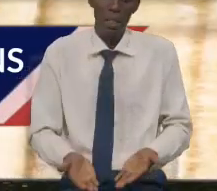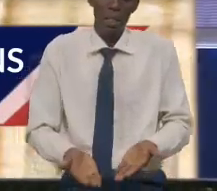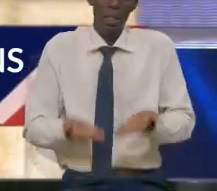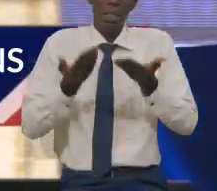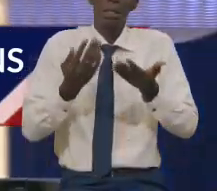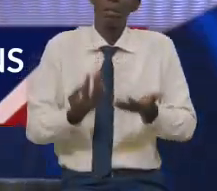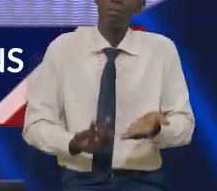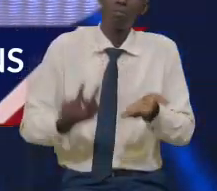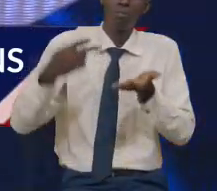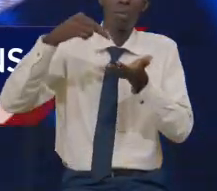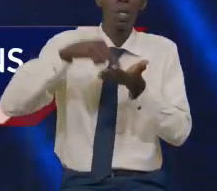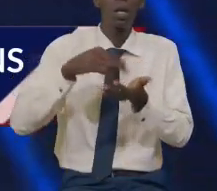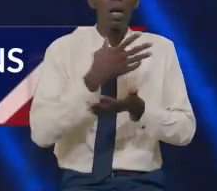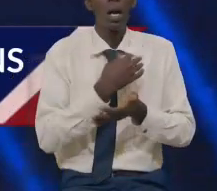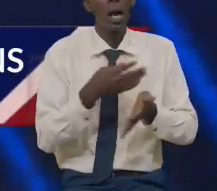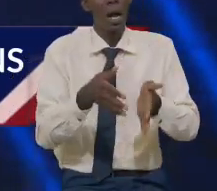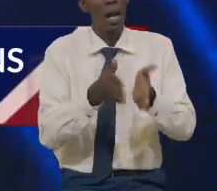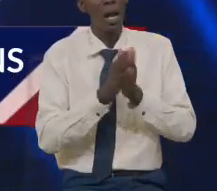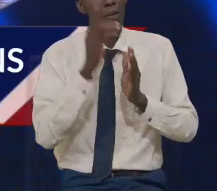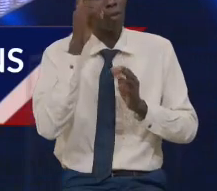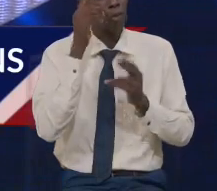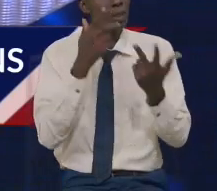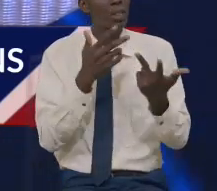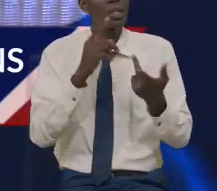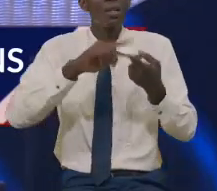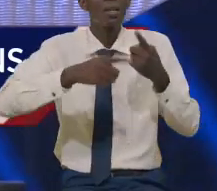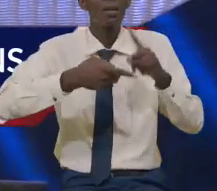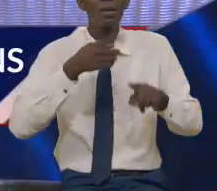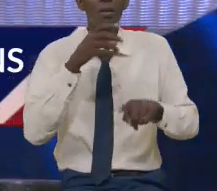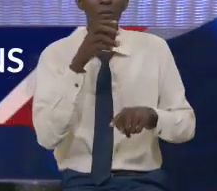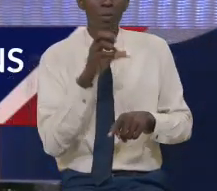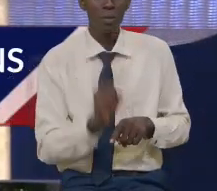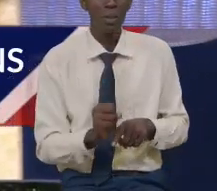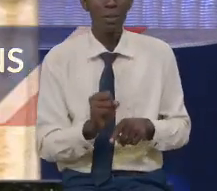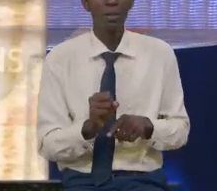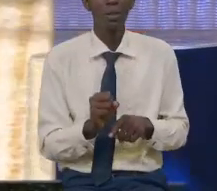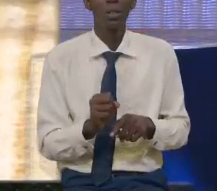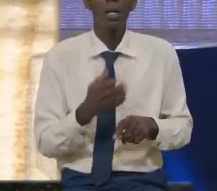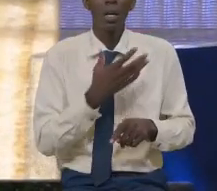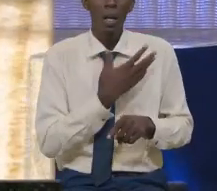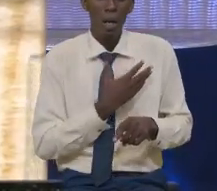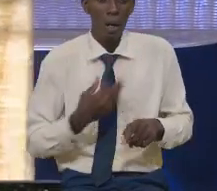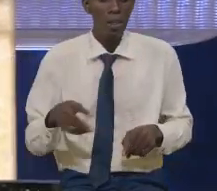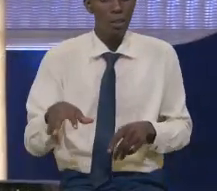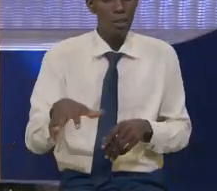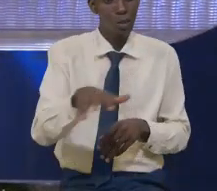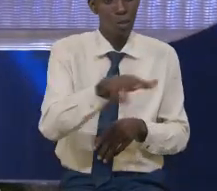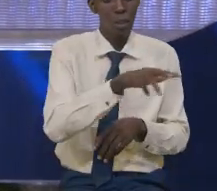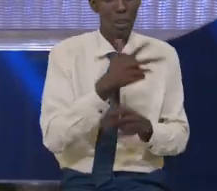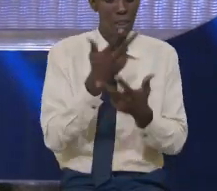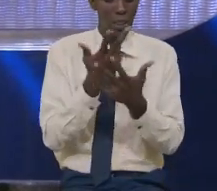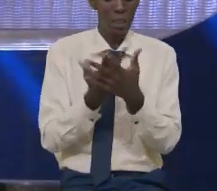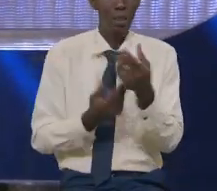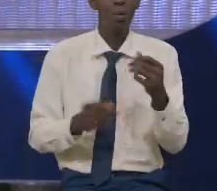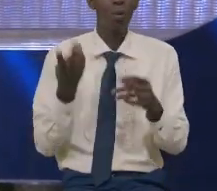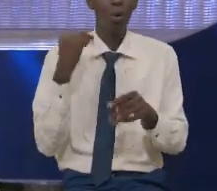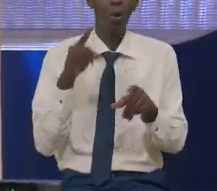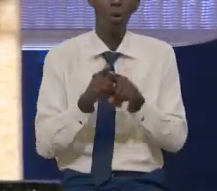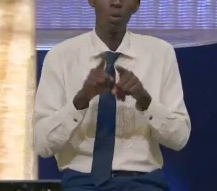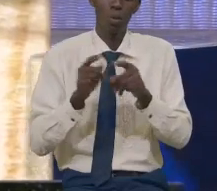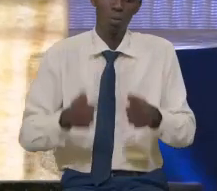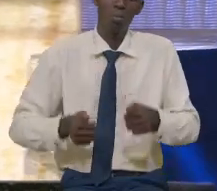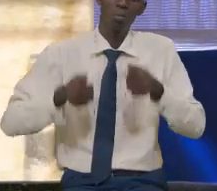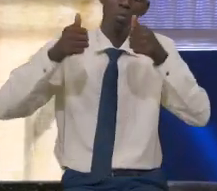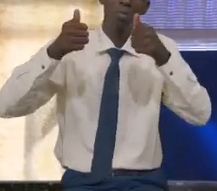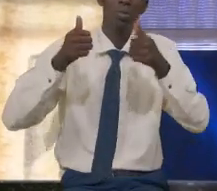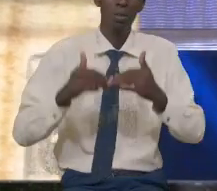he requested for Shadrach, Meshach, and Abednego, his companions and friends, and they too were promoted. We're looking